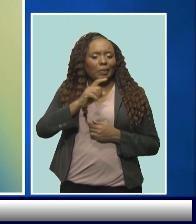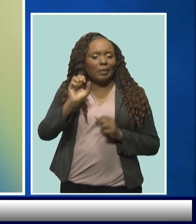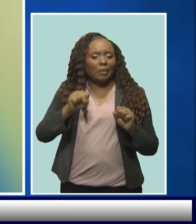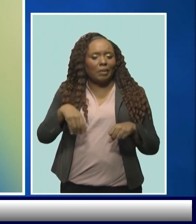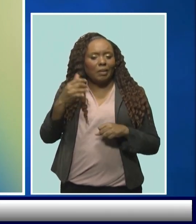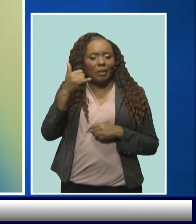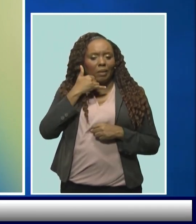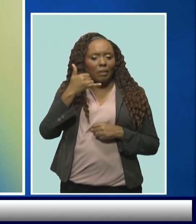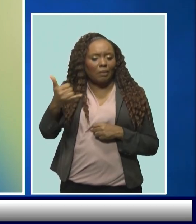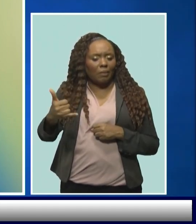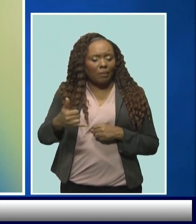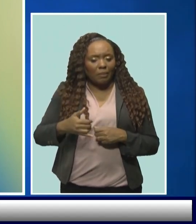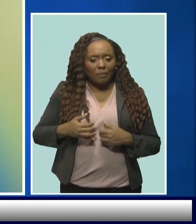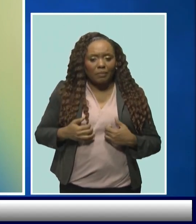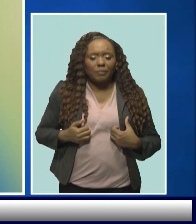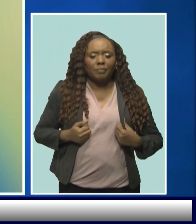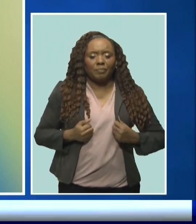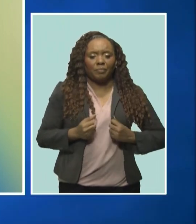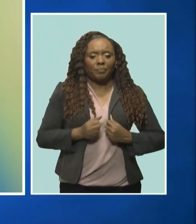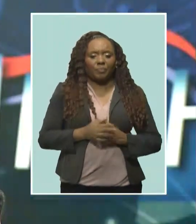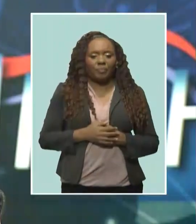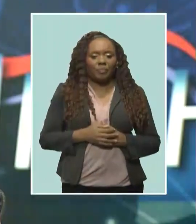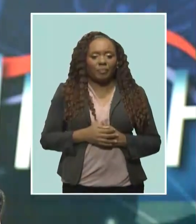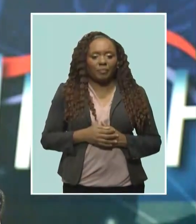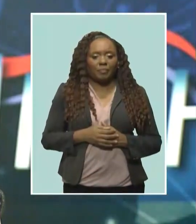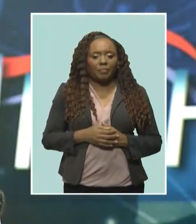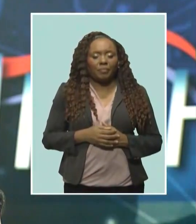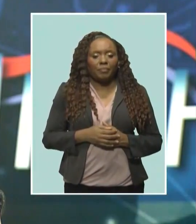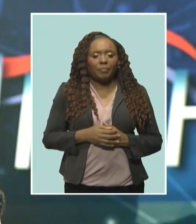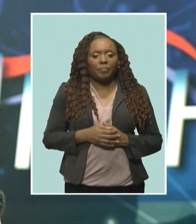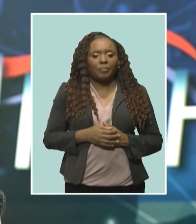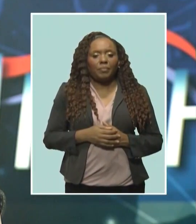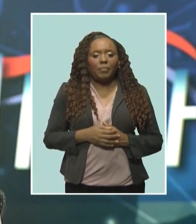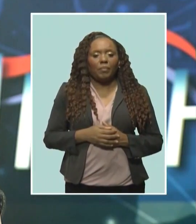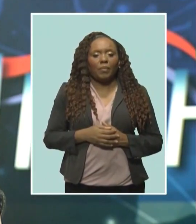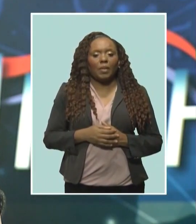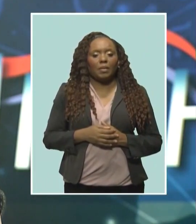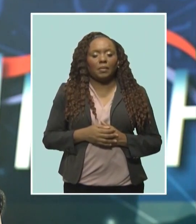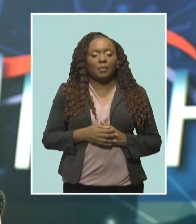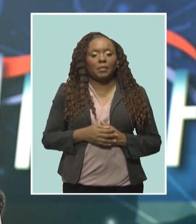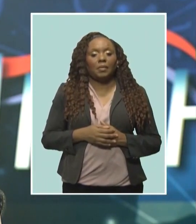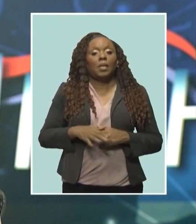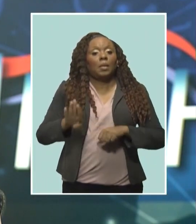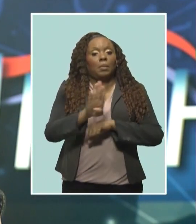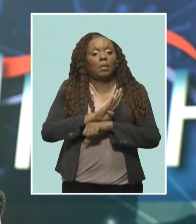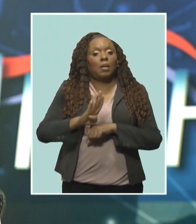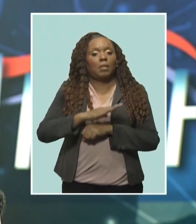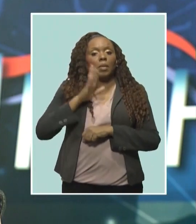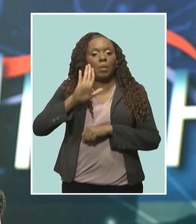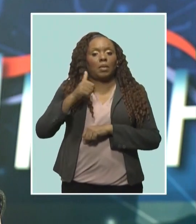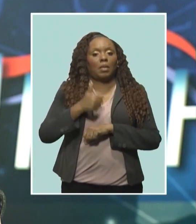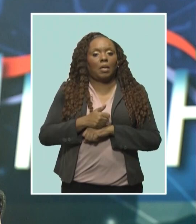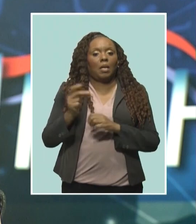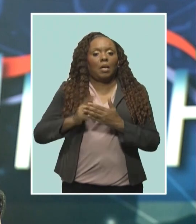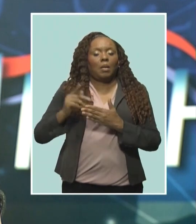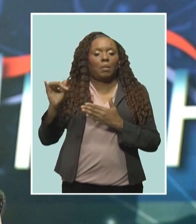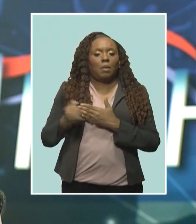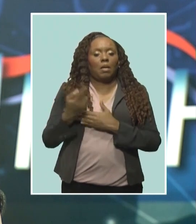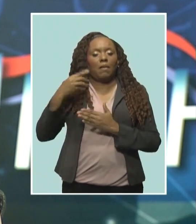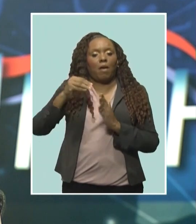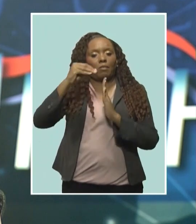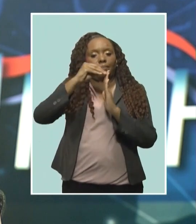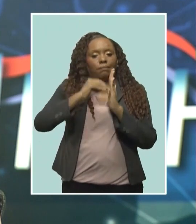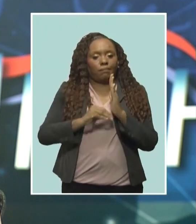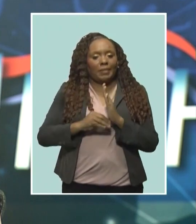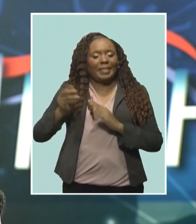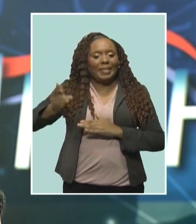1-800-8477, or any police station. Barbados is embarking on a project to document the country's windmills. It's